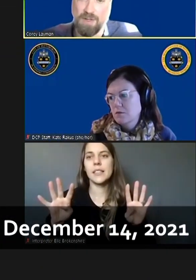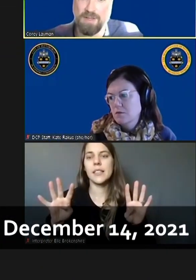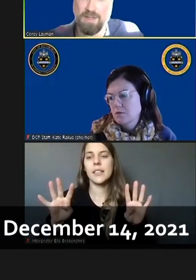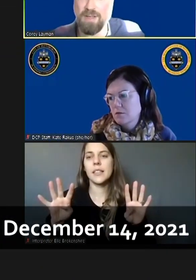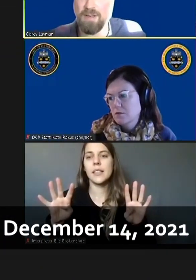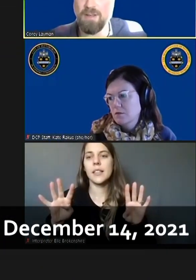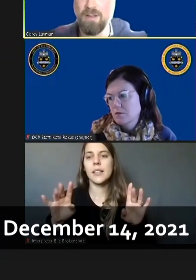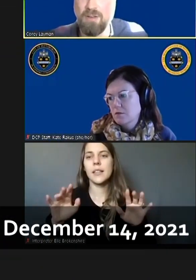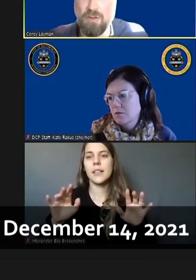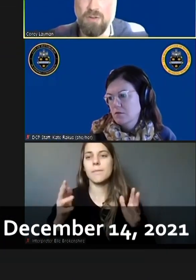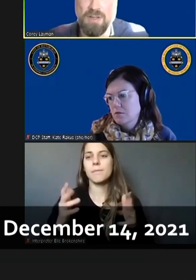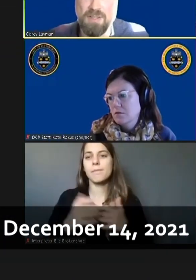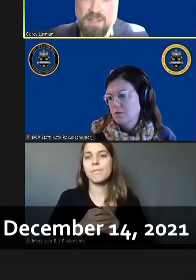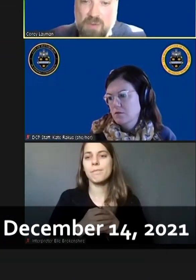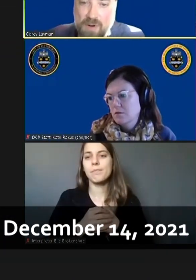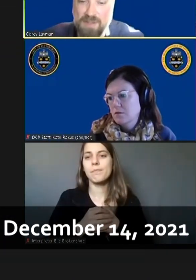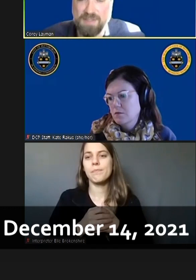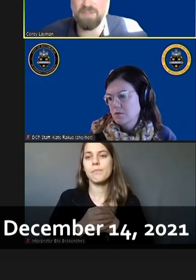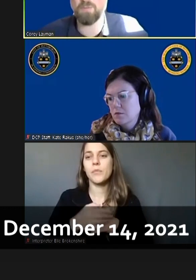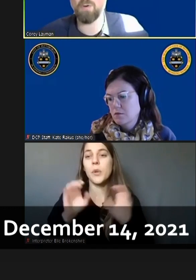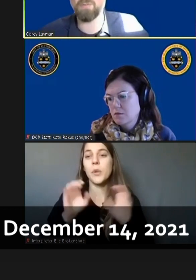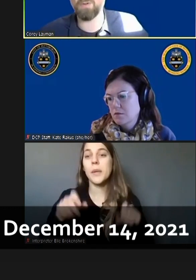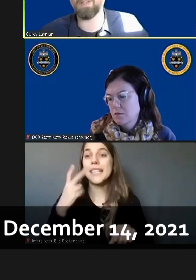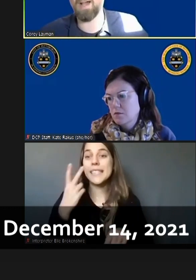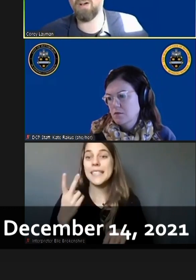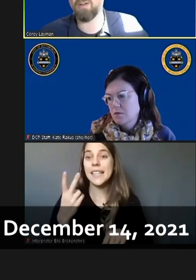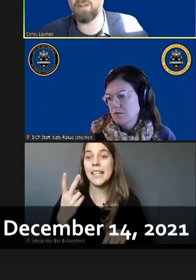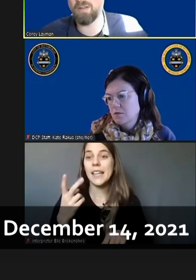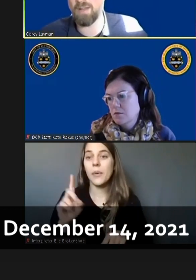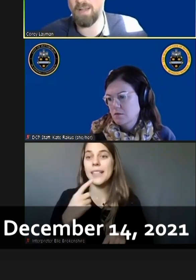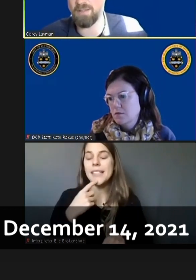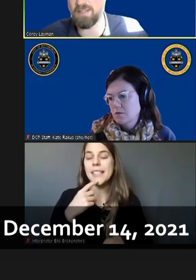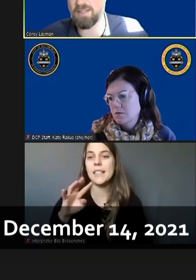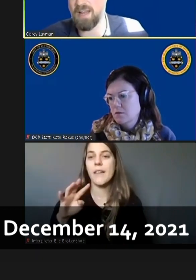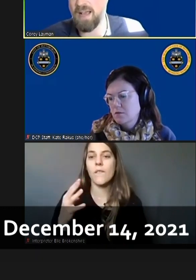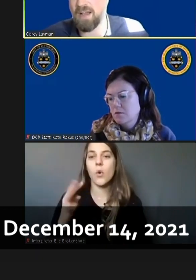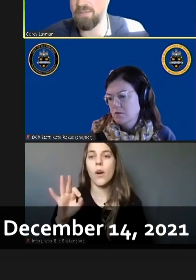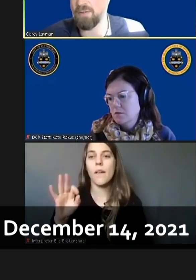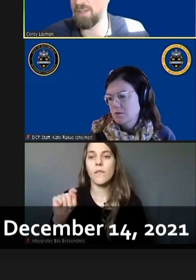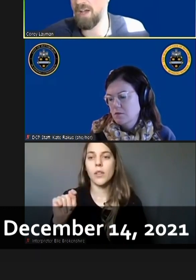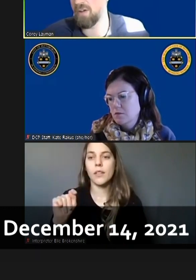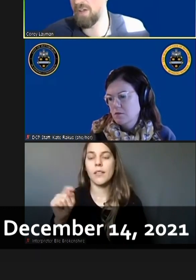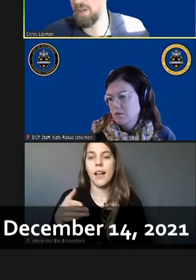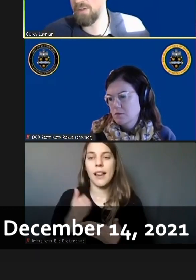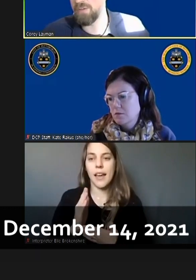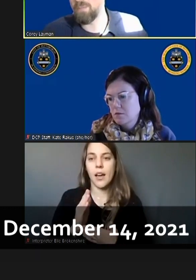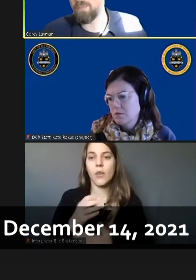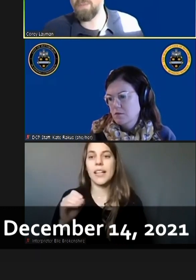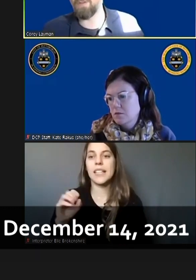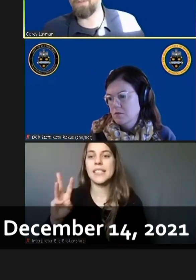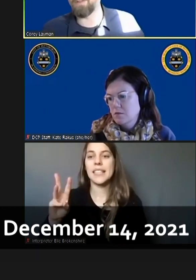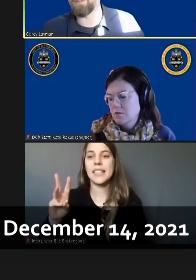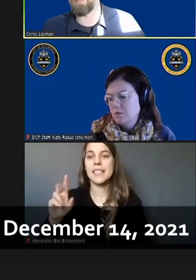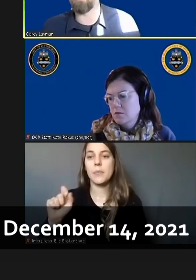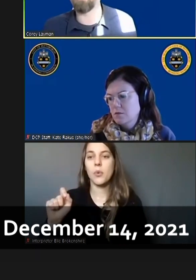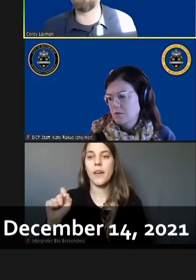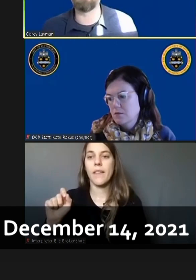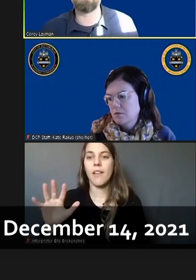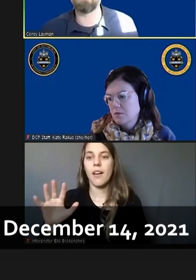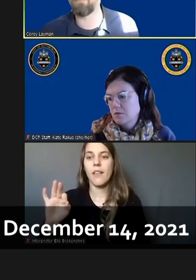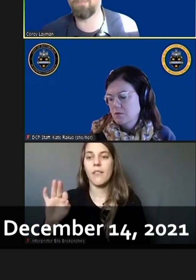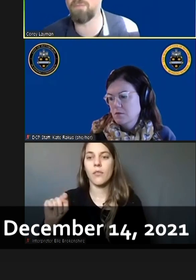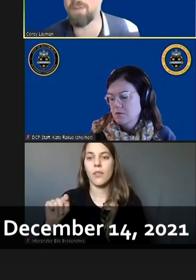so you can see where it says 4 foot allowed and Yeah. 6.5 foot allowed. So the